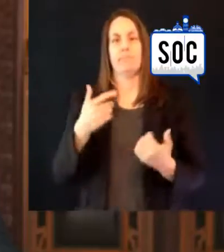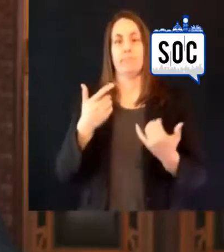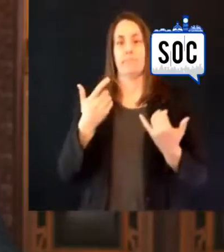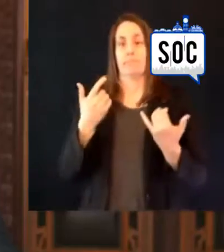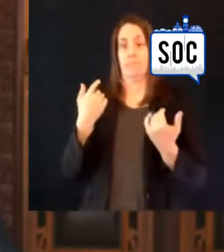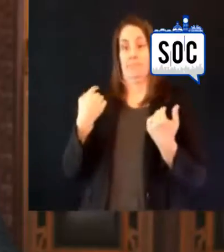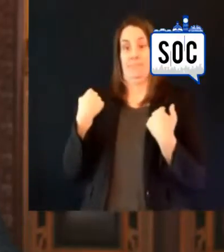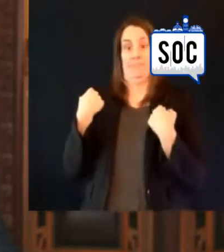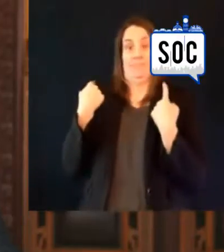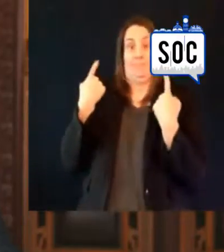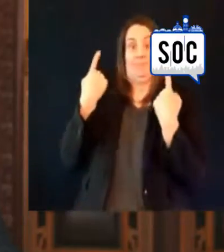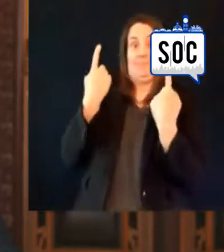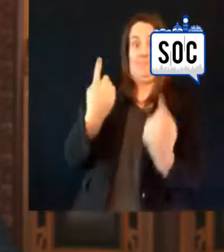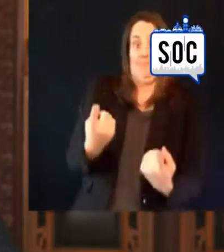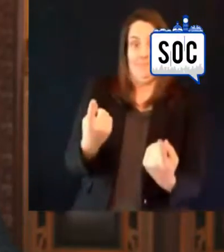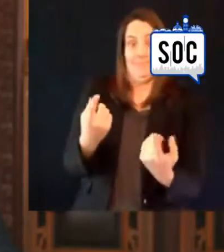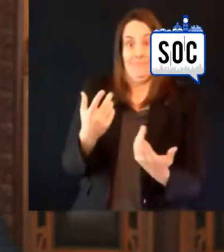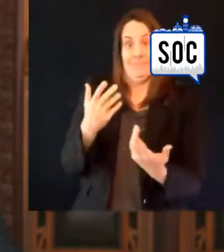last Wednesday of